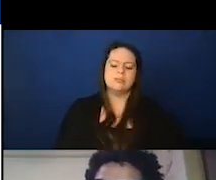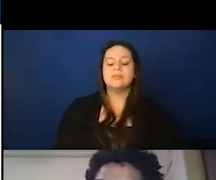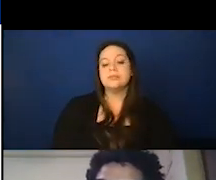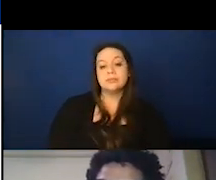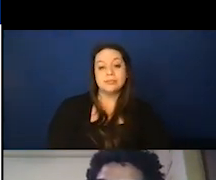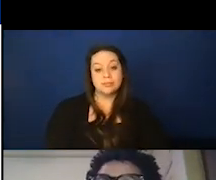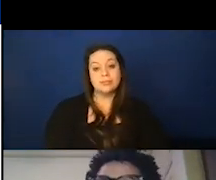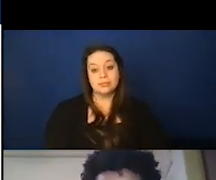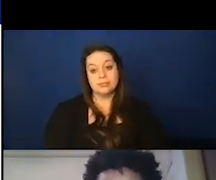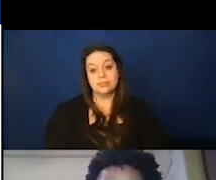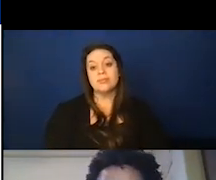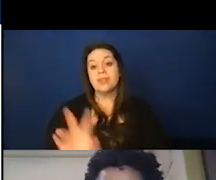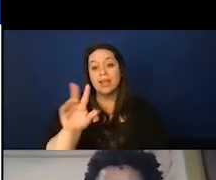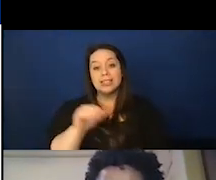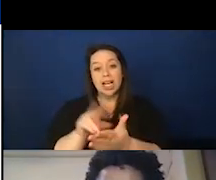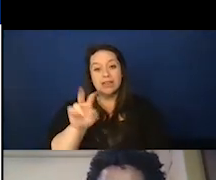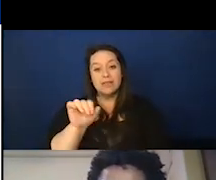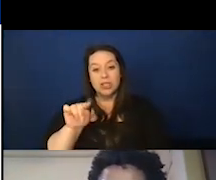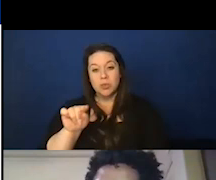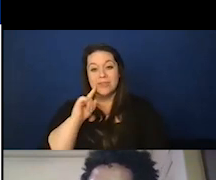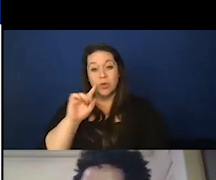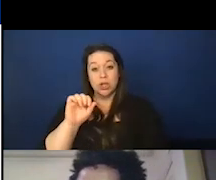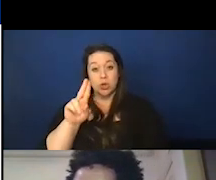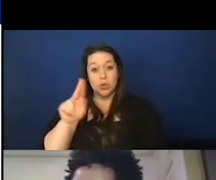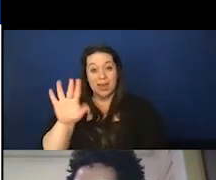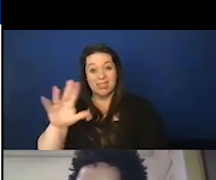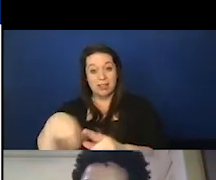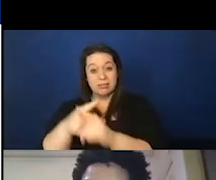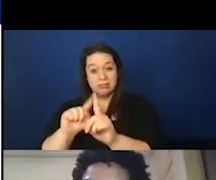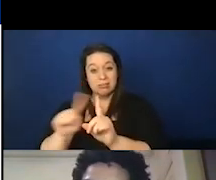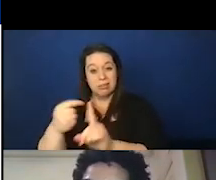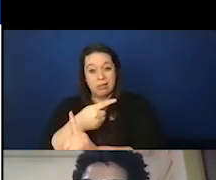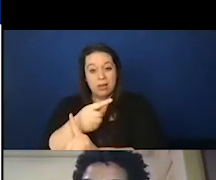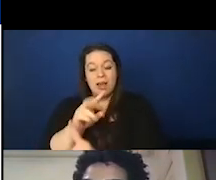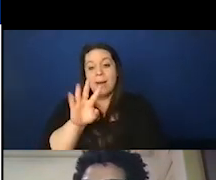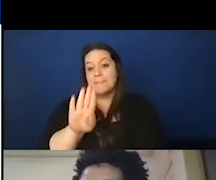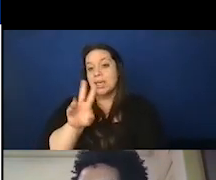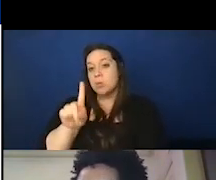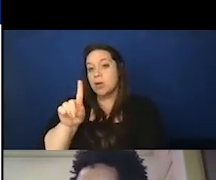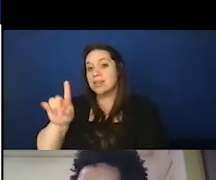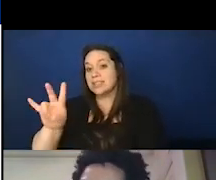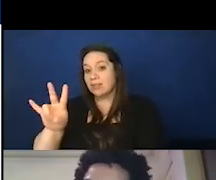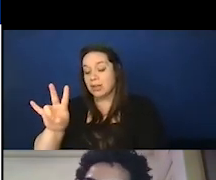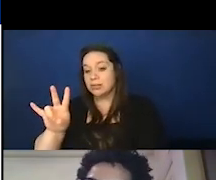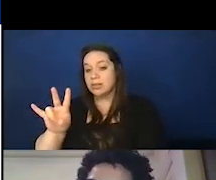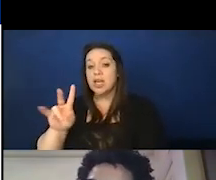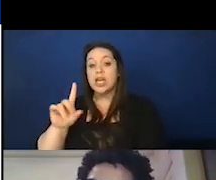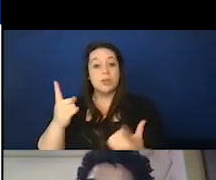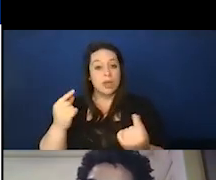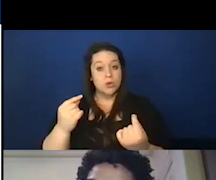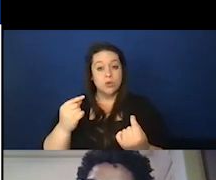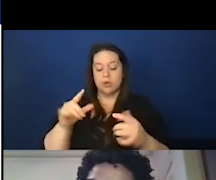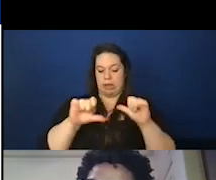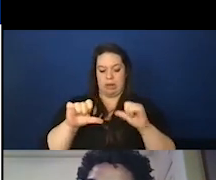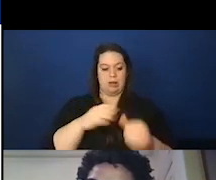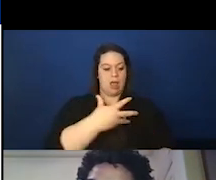is B117, what they've done is, and peer reviewers they took the virus and they took blood from individuals that